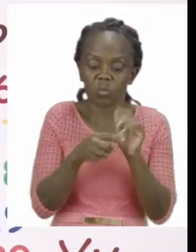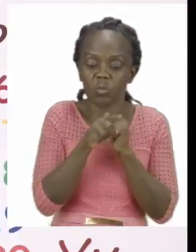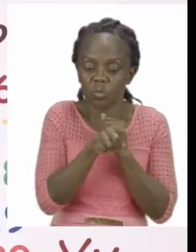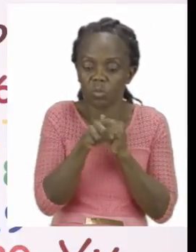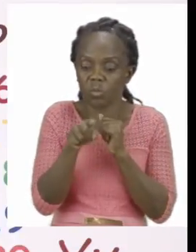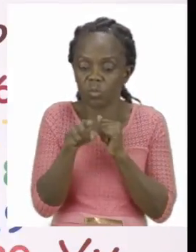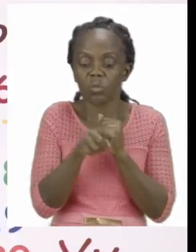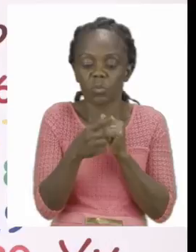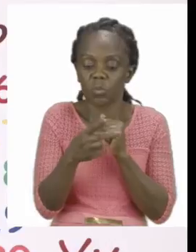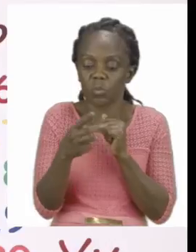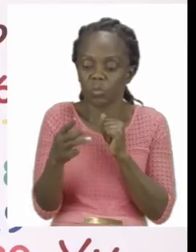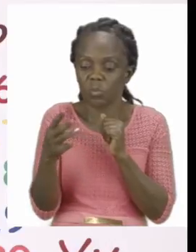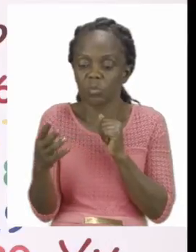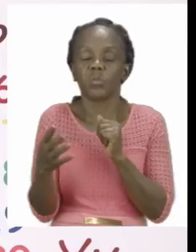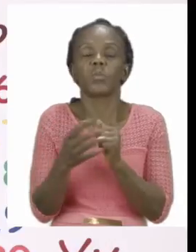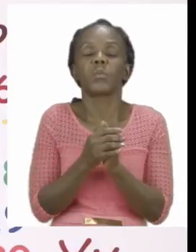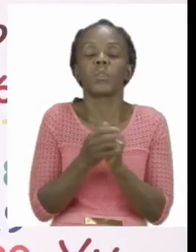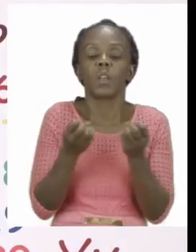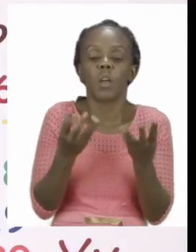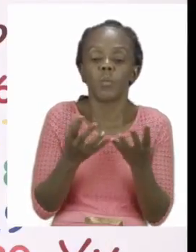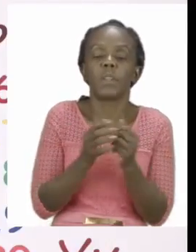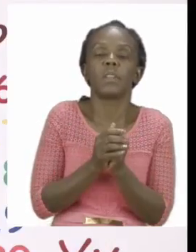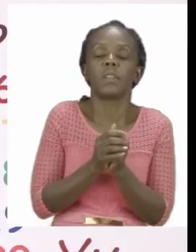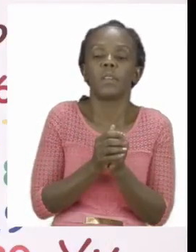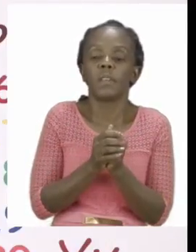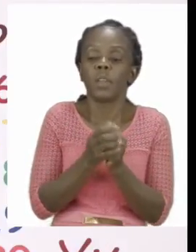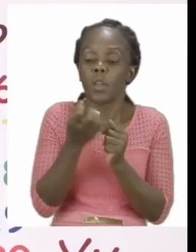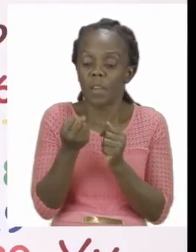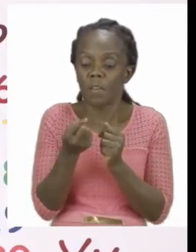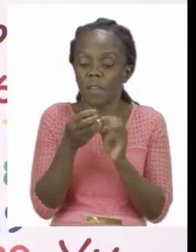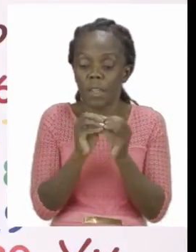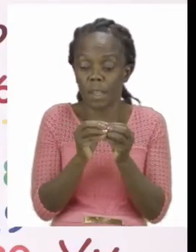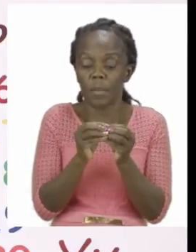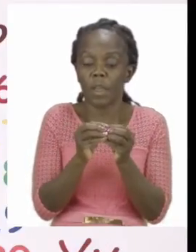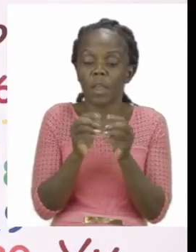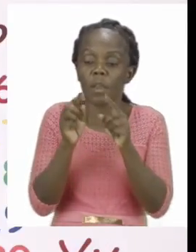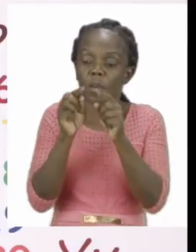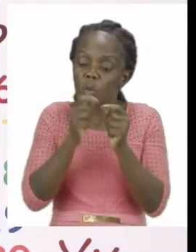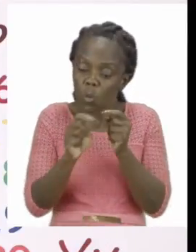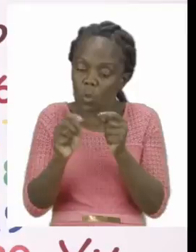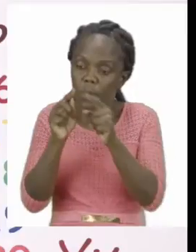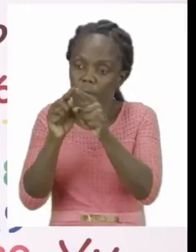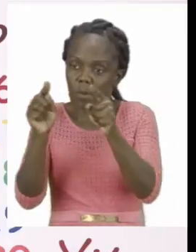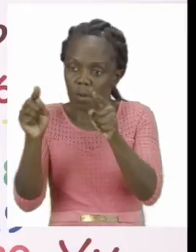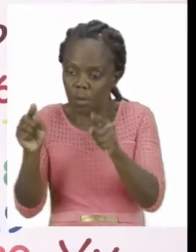you write it in the blank space. Take your time. If you're not sure,